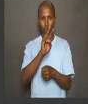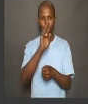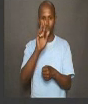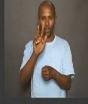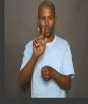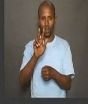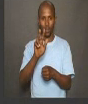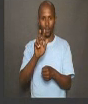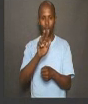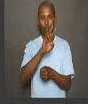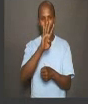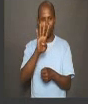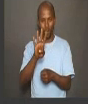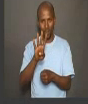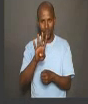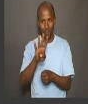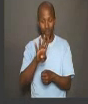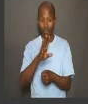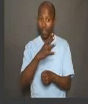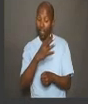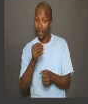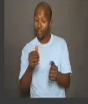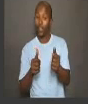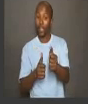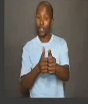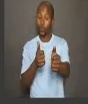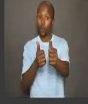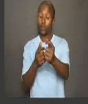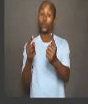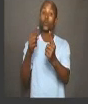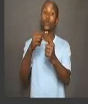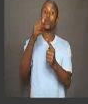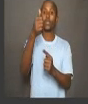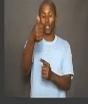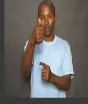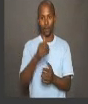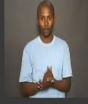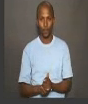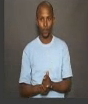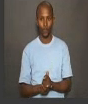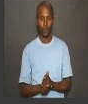3, 4, and so on through 10.